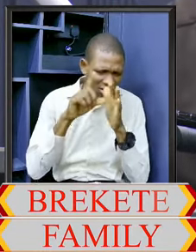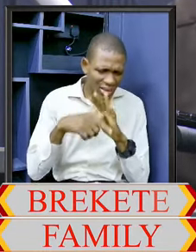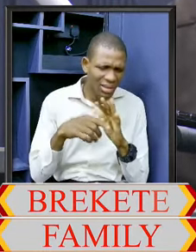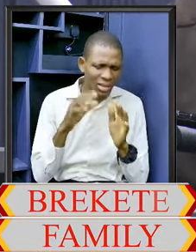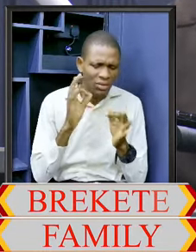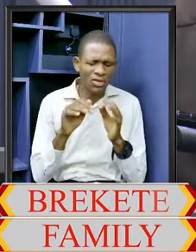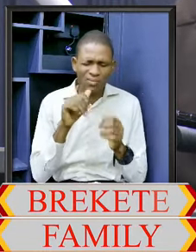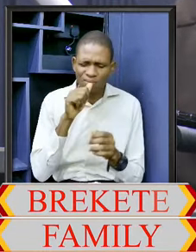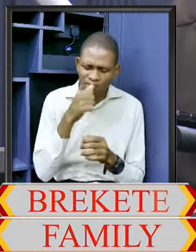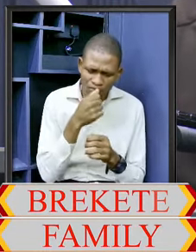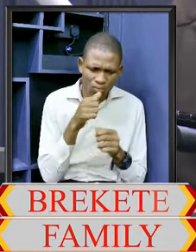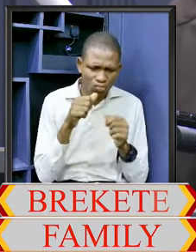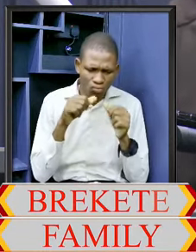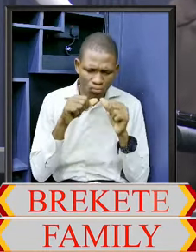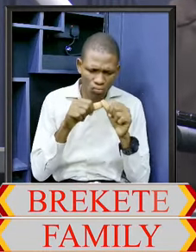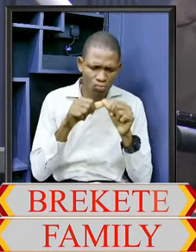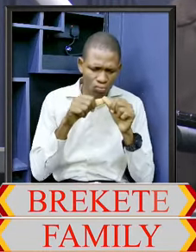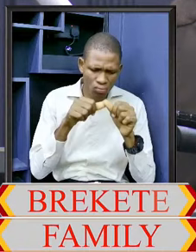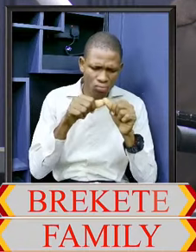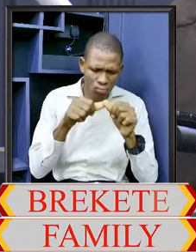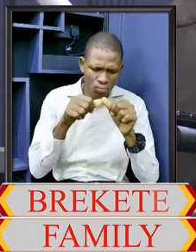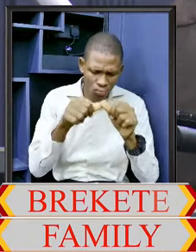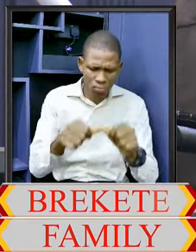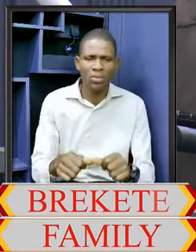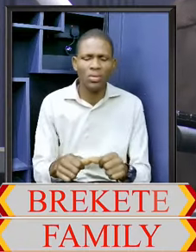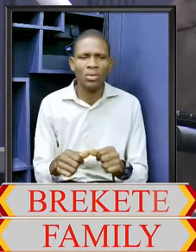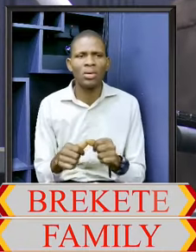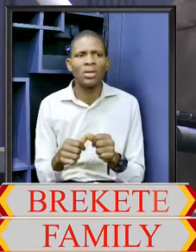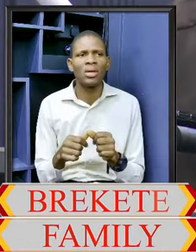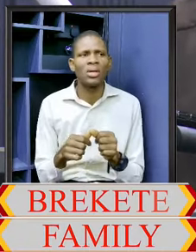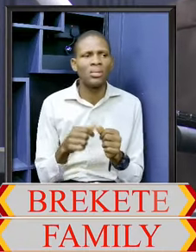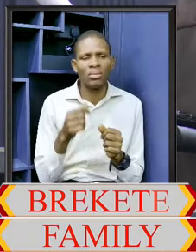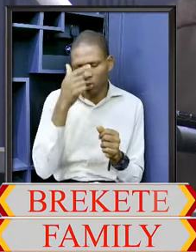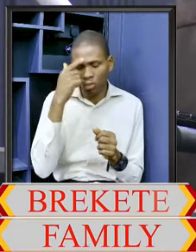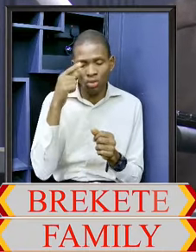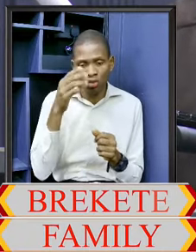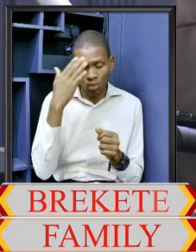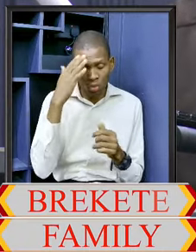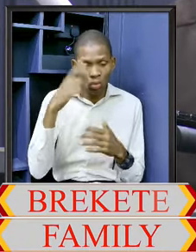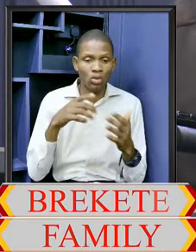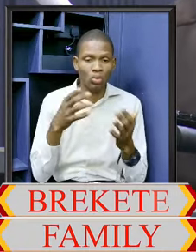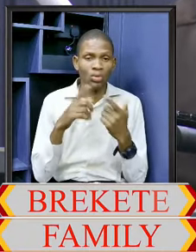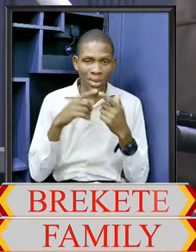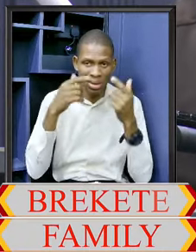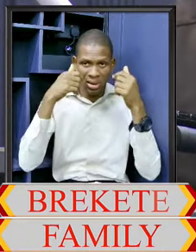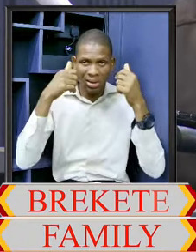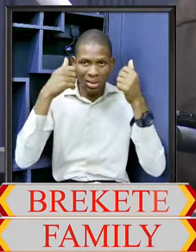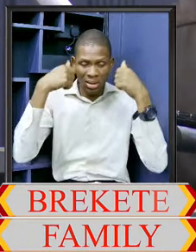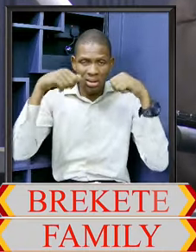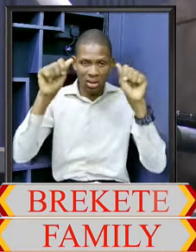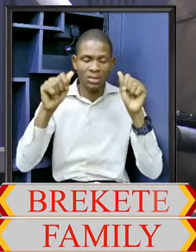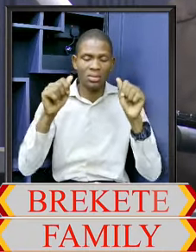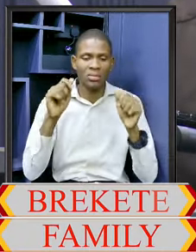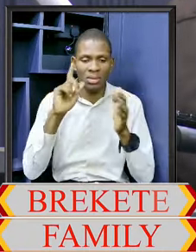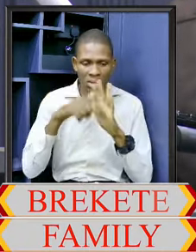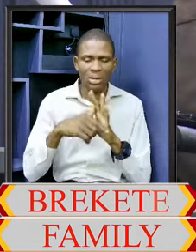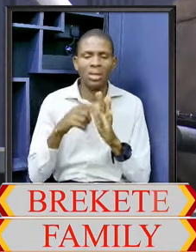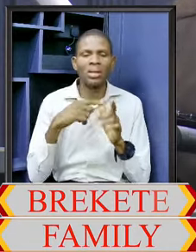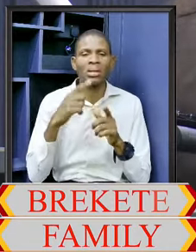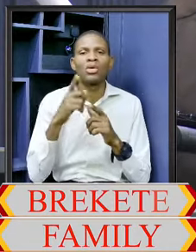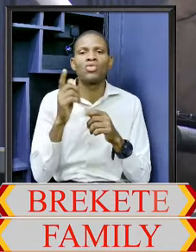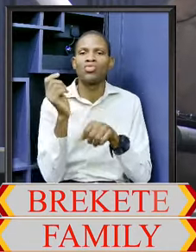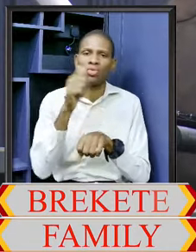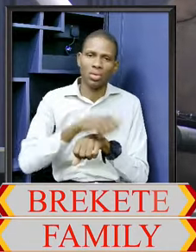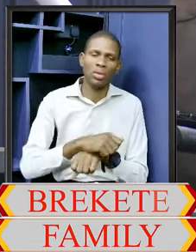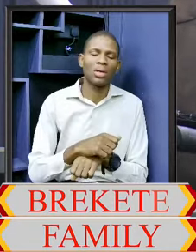mean endurance, where Omang Dev bring in now, because you know what you want achieve and where you they go, you go conquer.